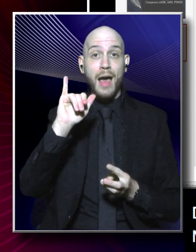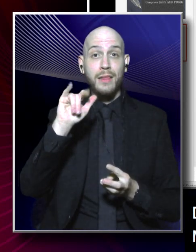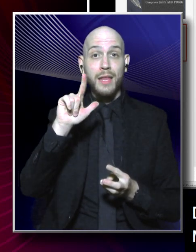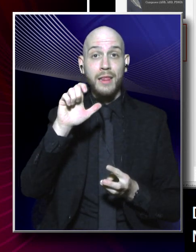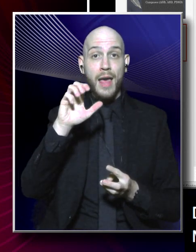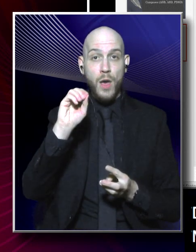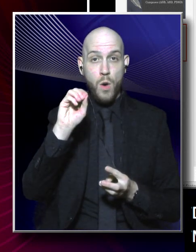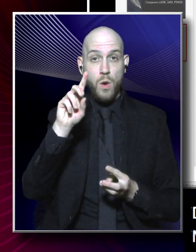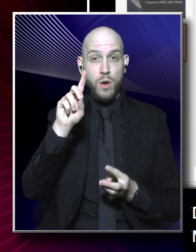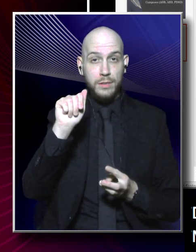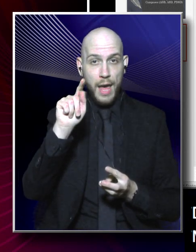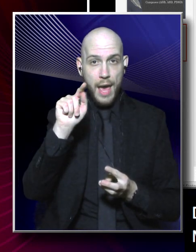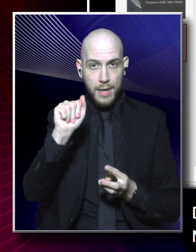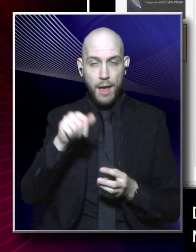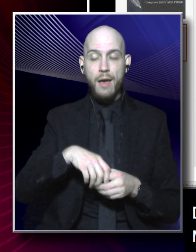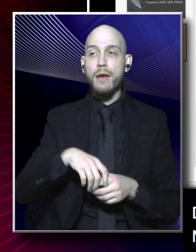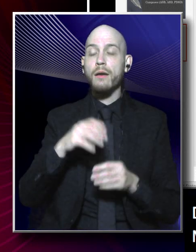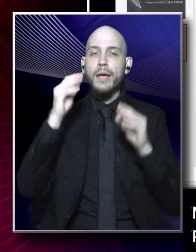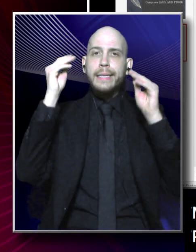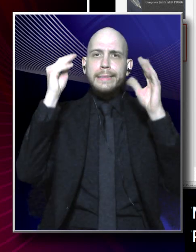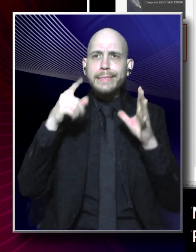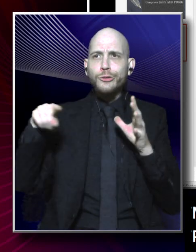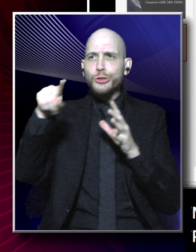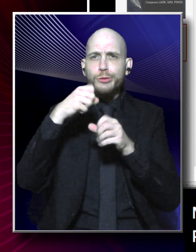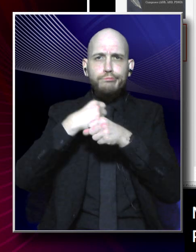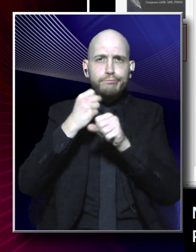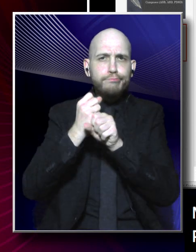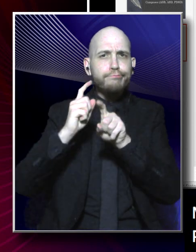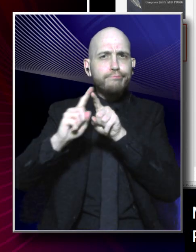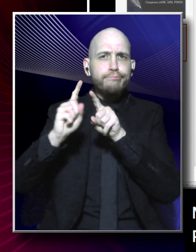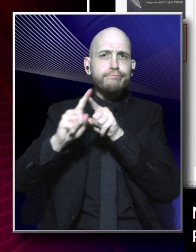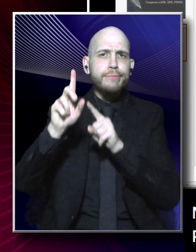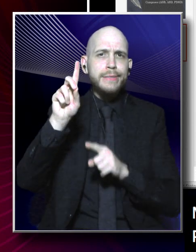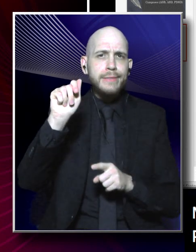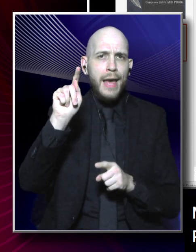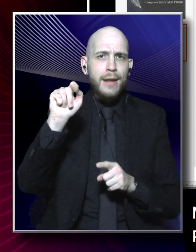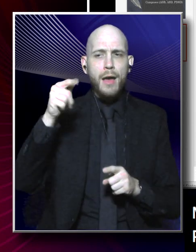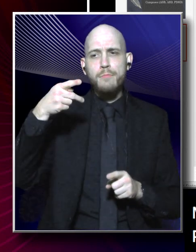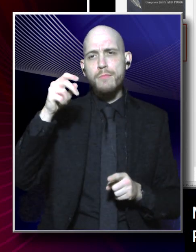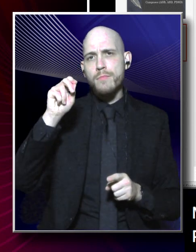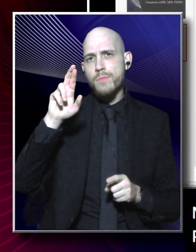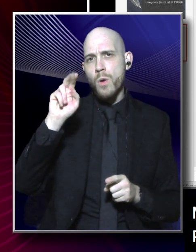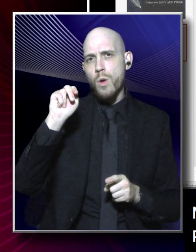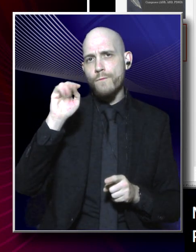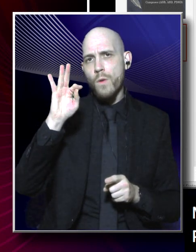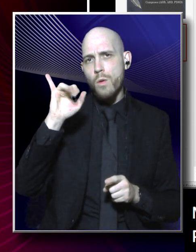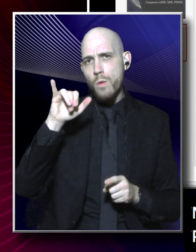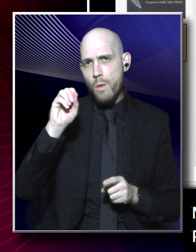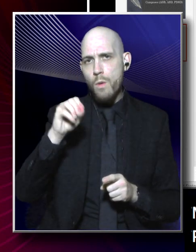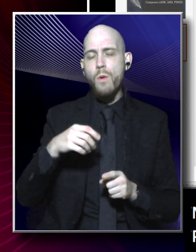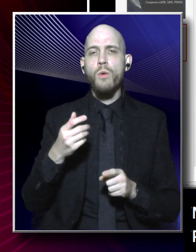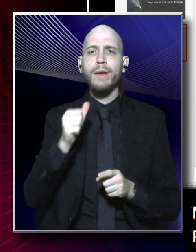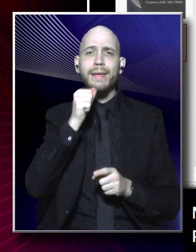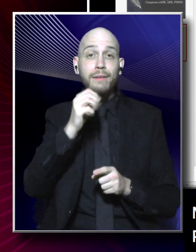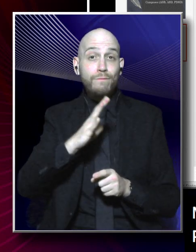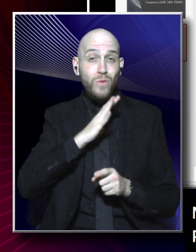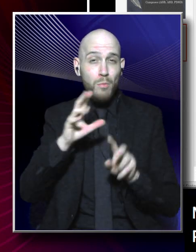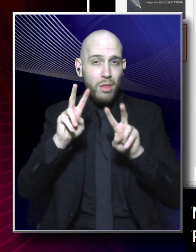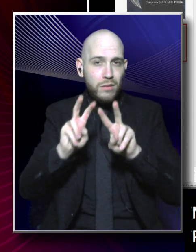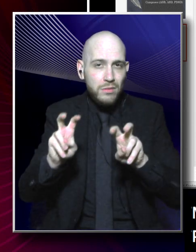teacher-created data such as portfolios, informal assessments, and other data sources related